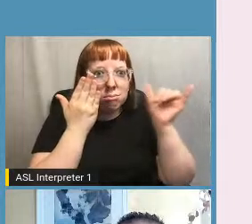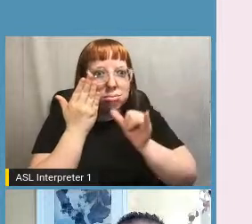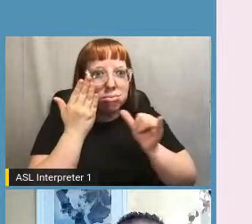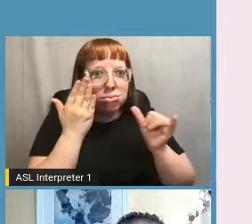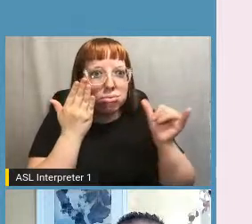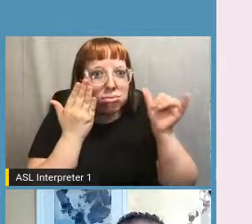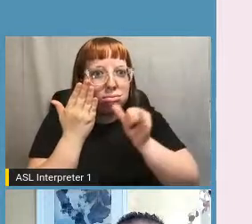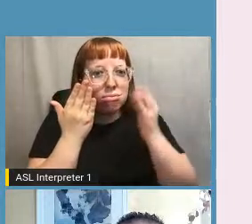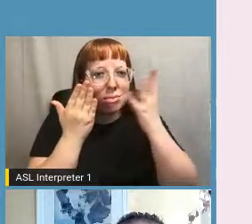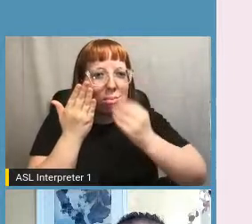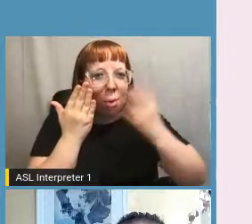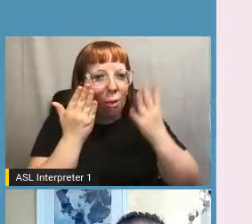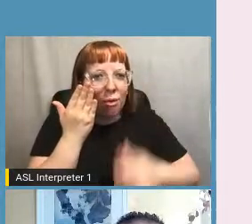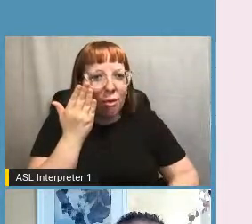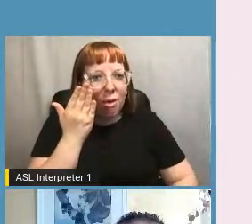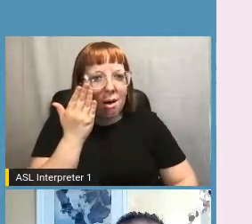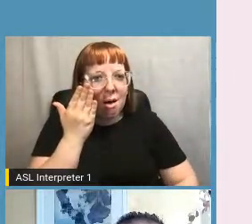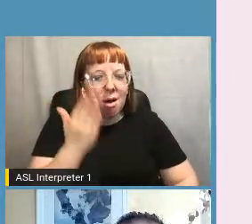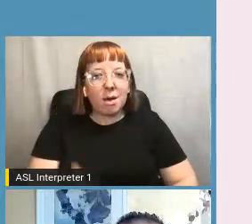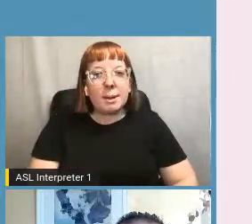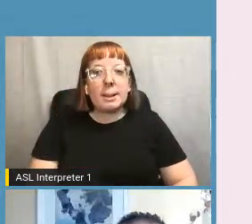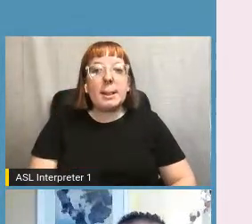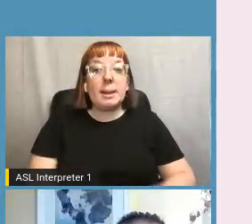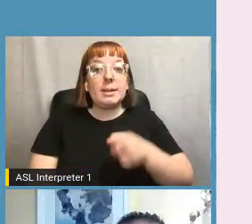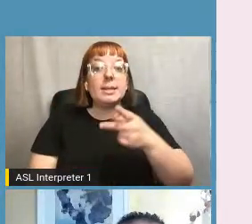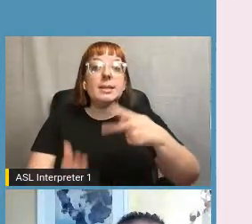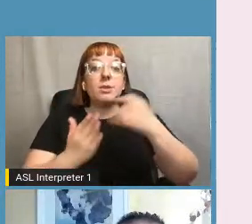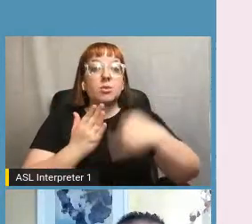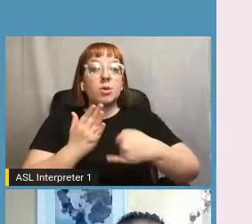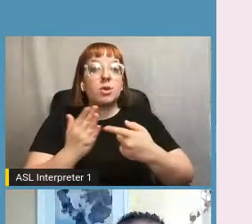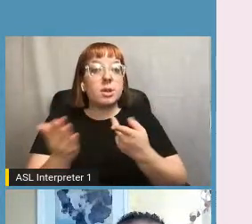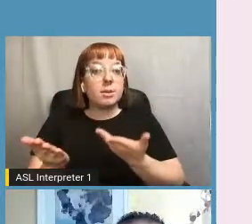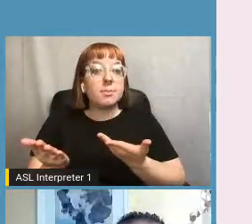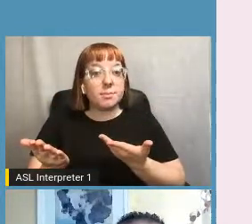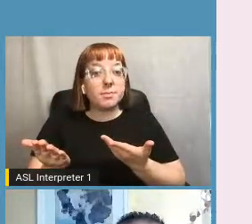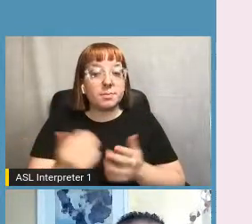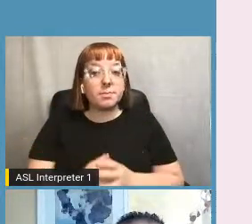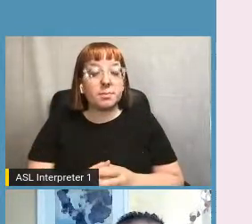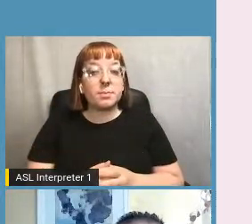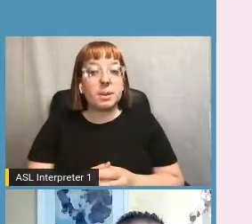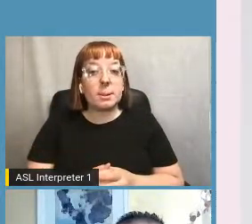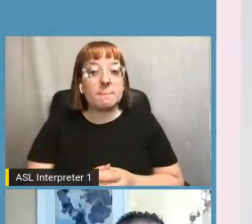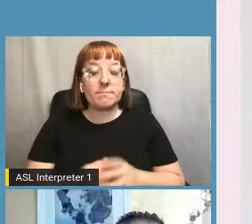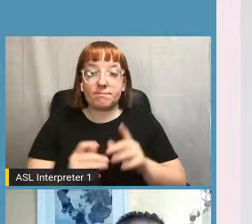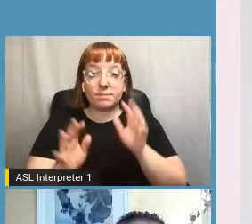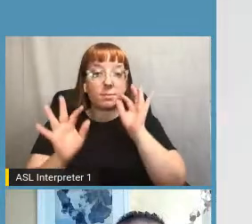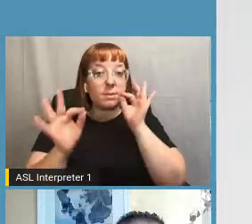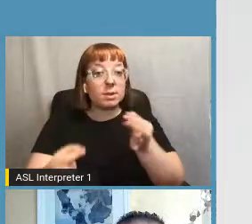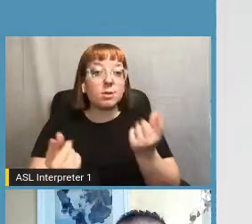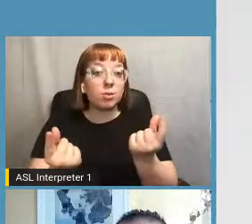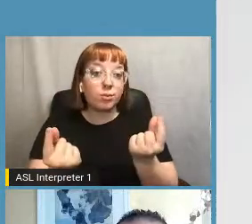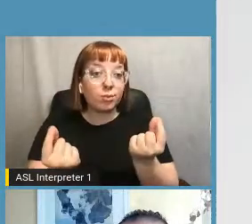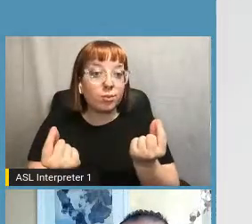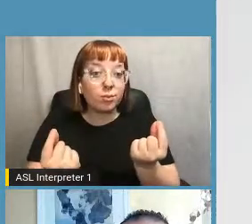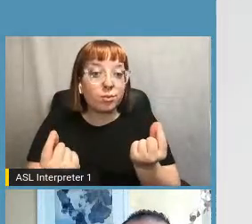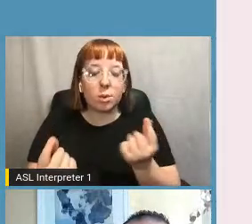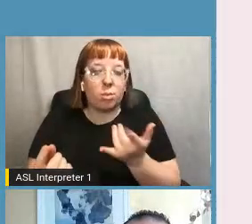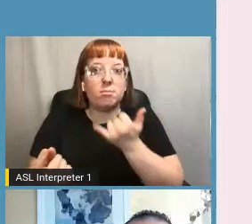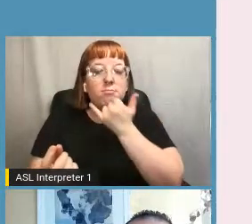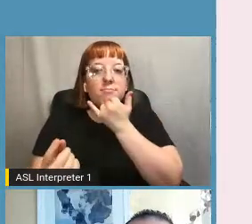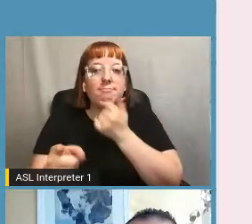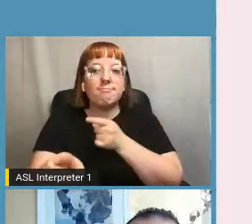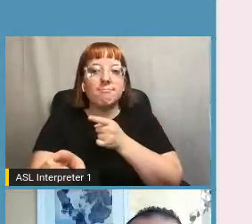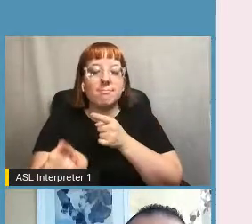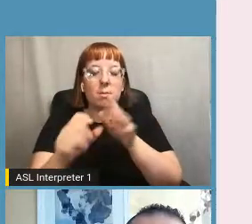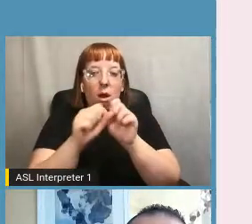And so with this project, we decided to just, oops, now I'm zooming into